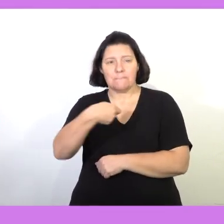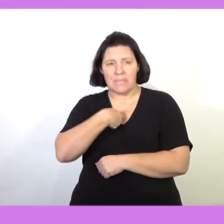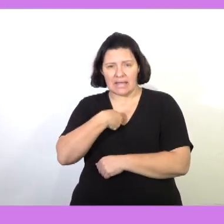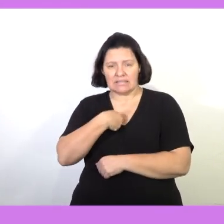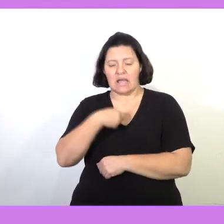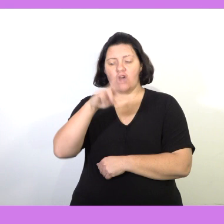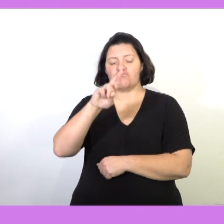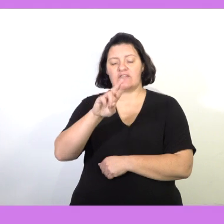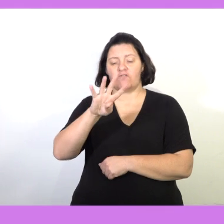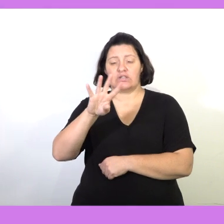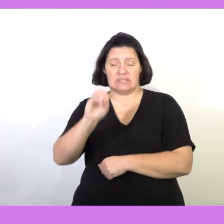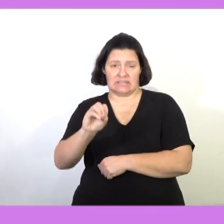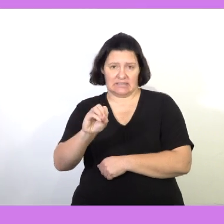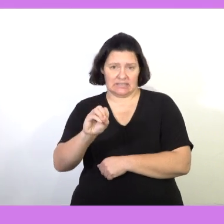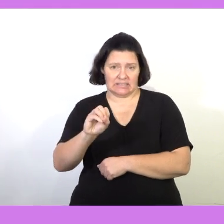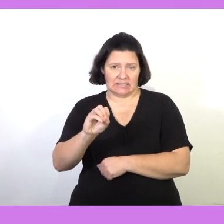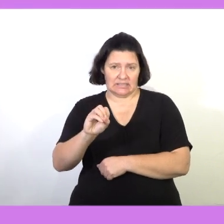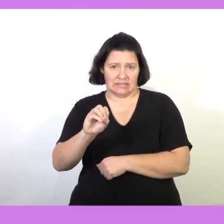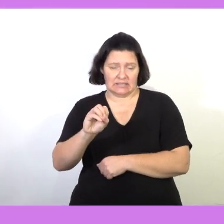is paid 40 rands.